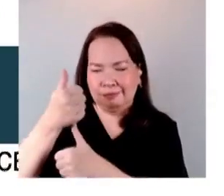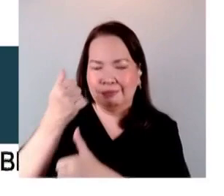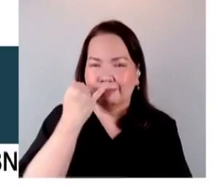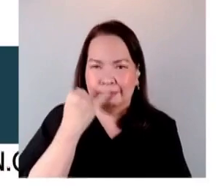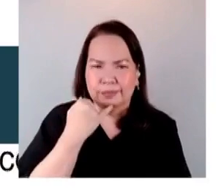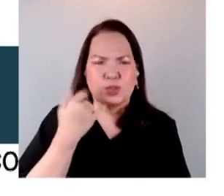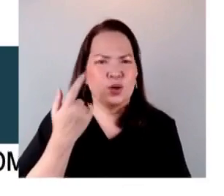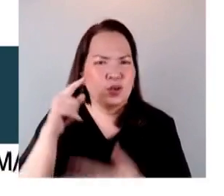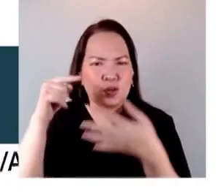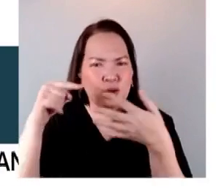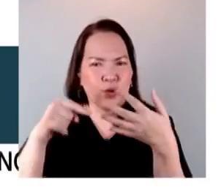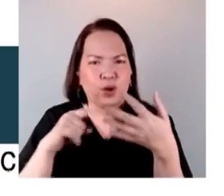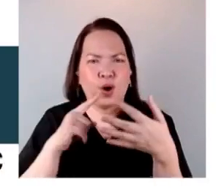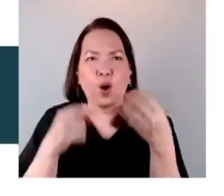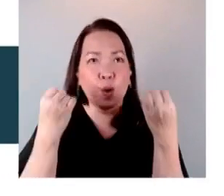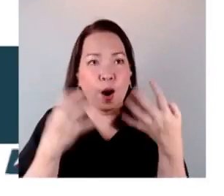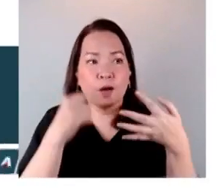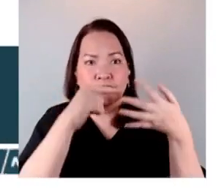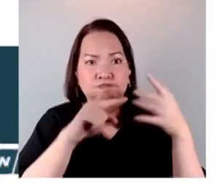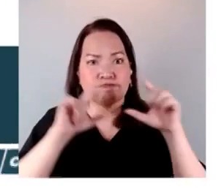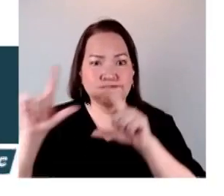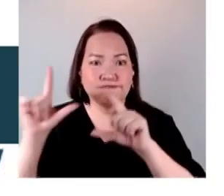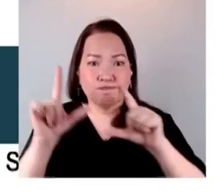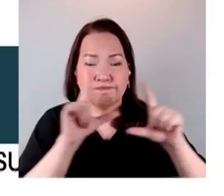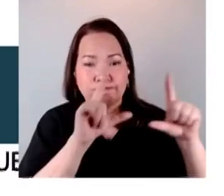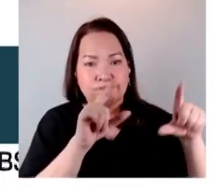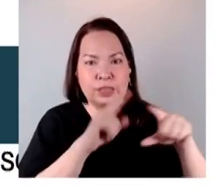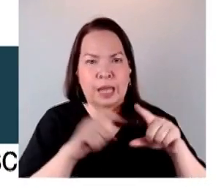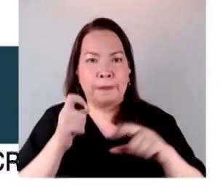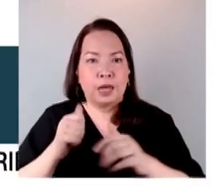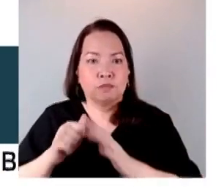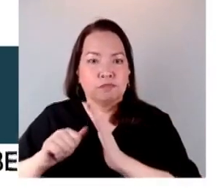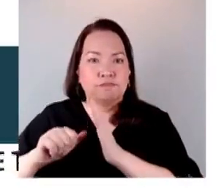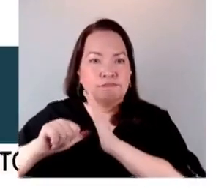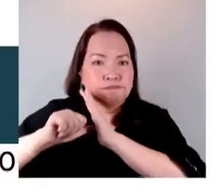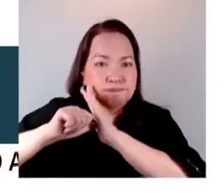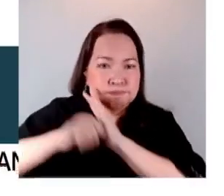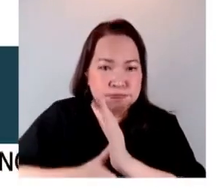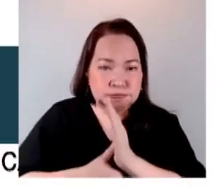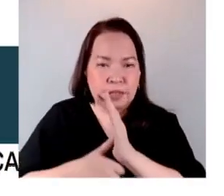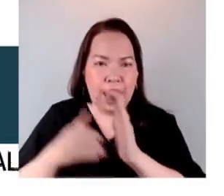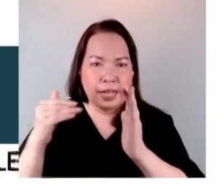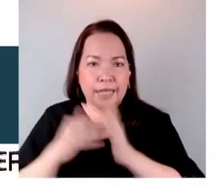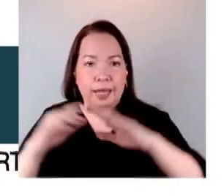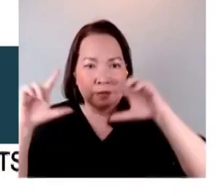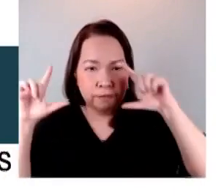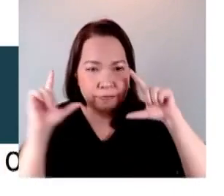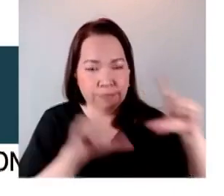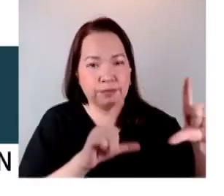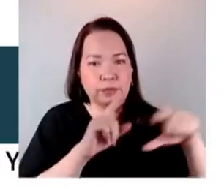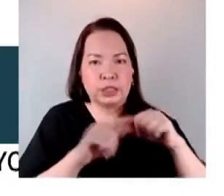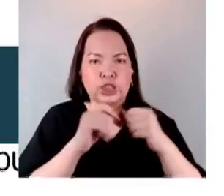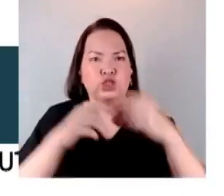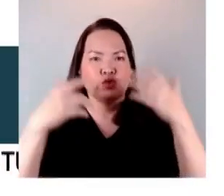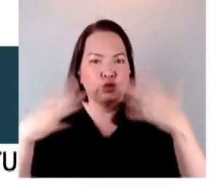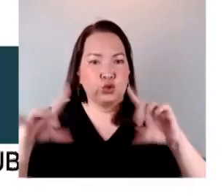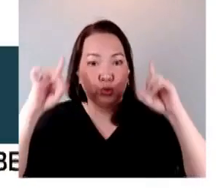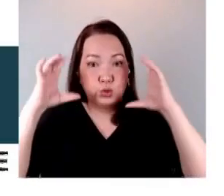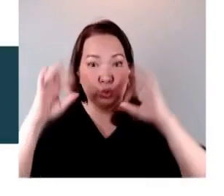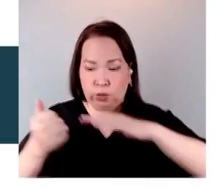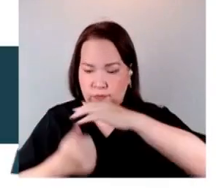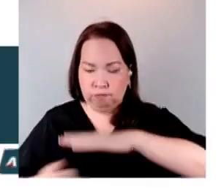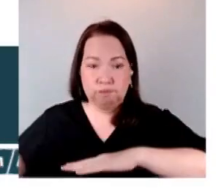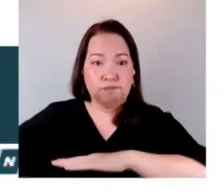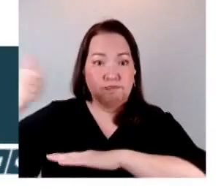pending that need to be enforced in the sense that they've been decided by the Philippine Supreme Court, but the